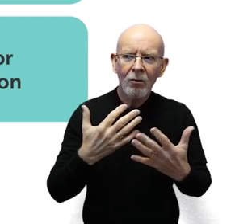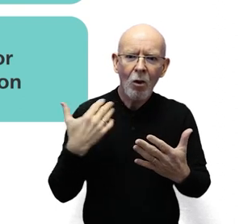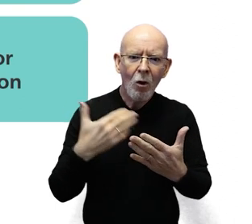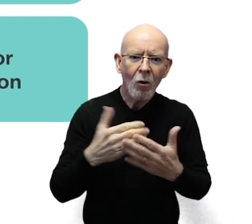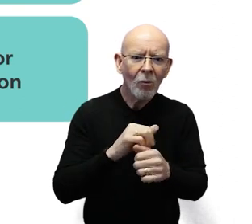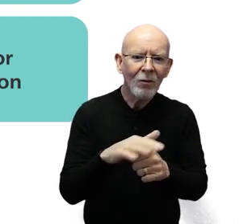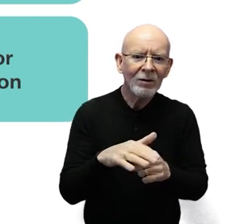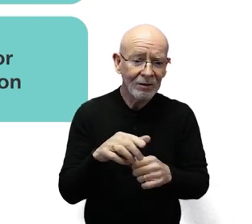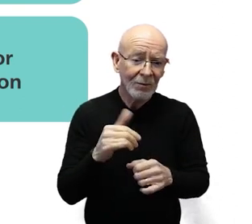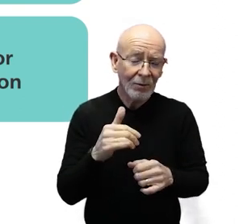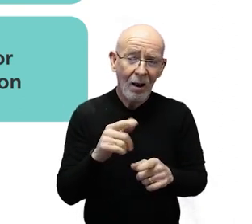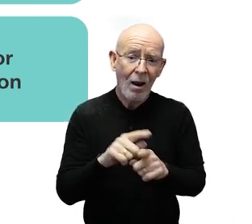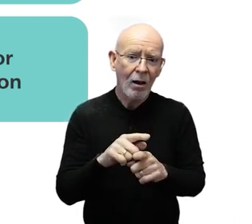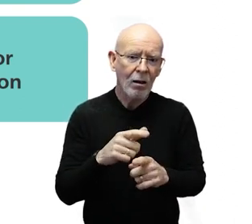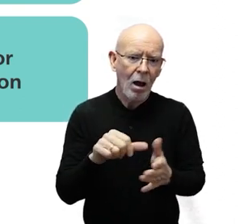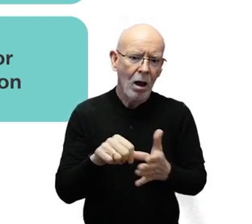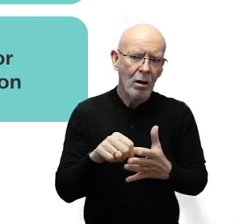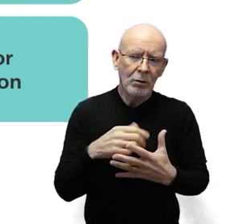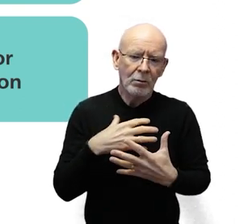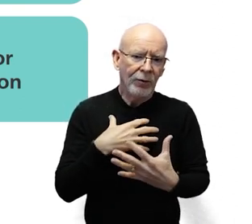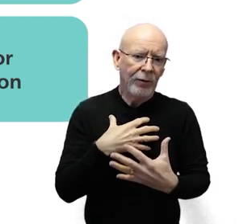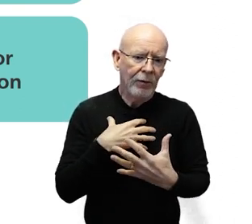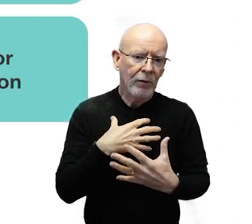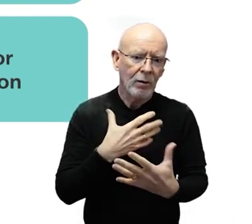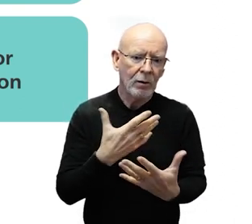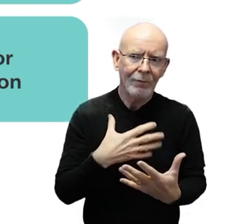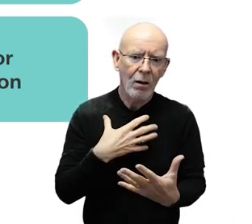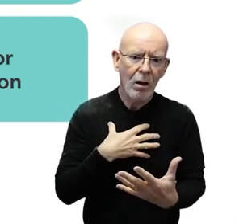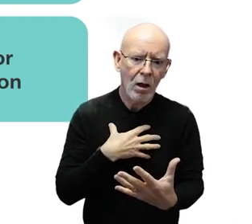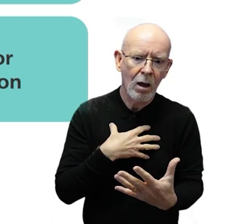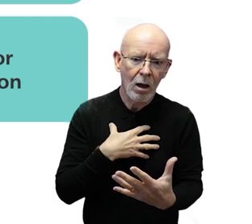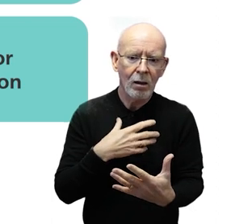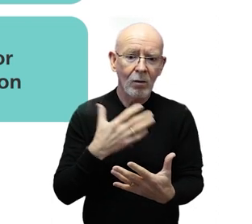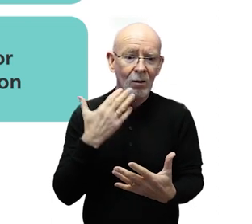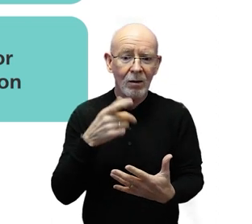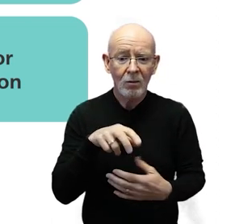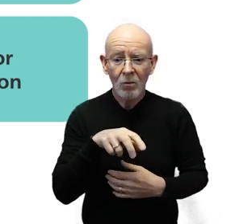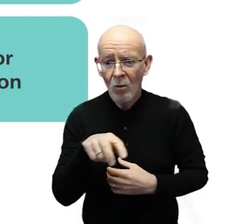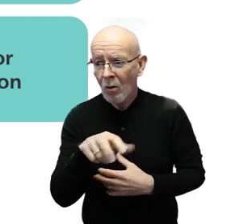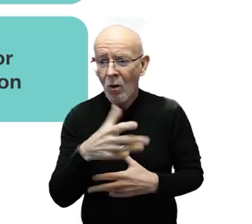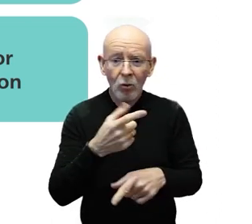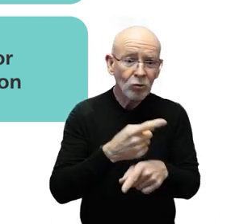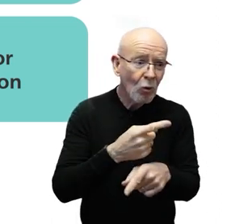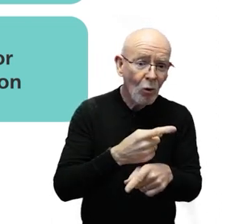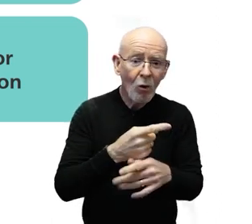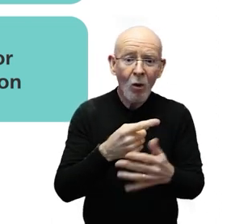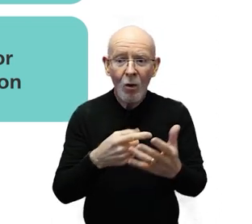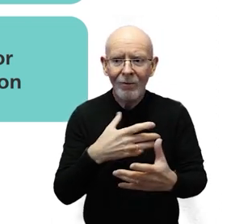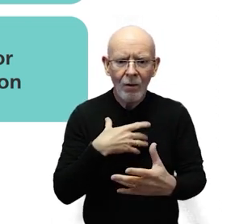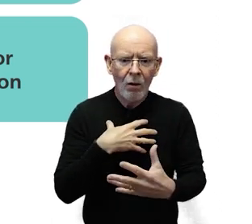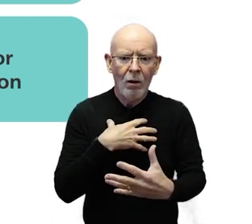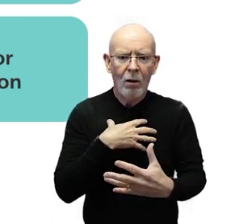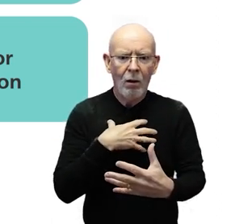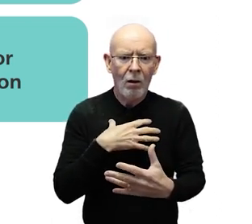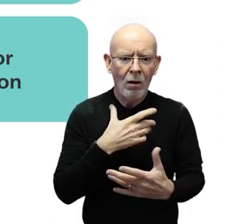include breathlessness. You may experience this when moving, talking, or even when you are resting. You may find that you